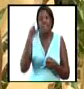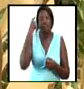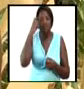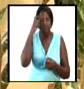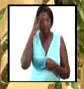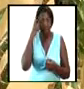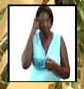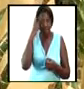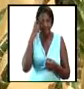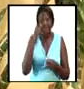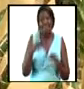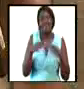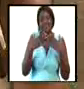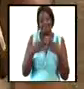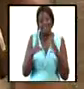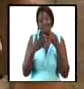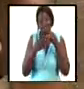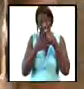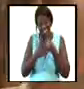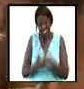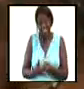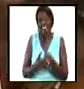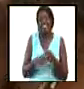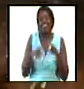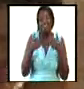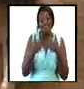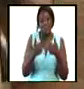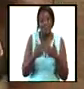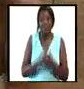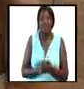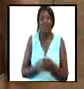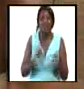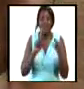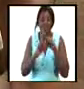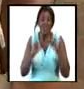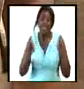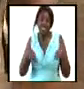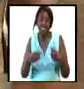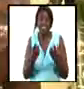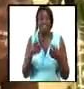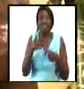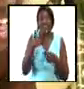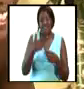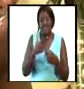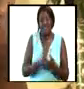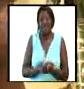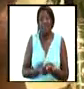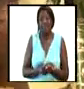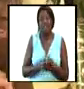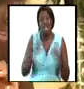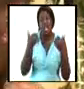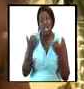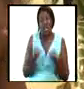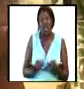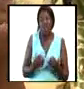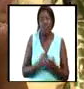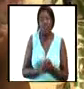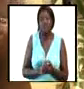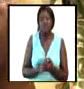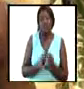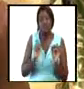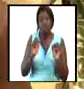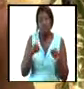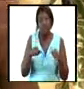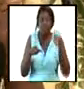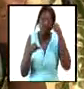will try. That's a start. That's the first positive thing I've heard you say today. Now, take note,